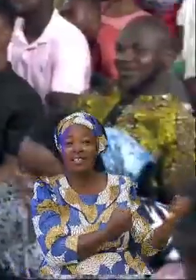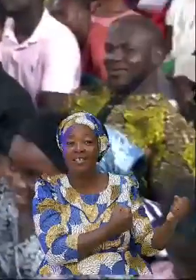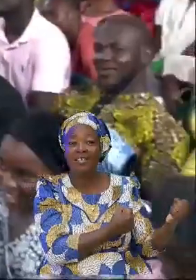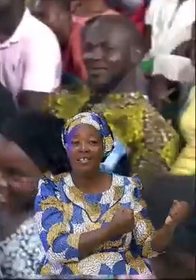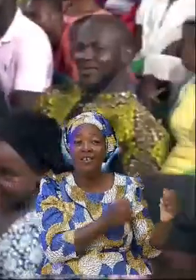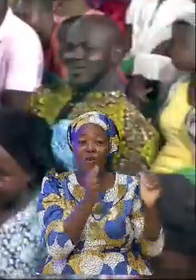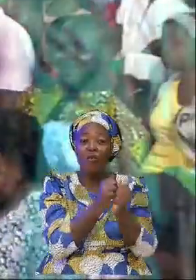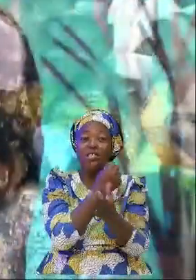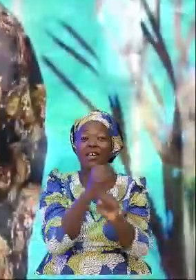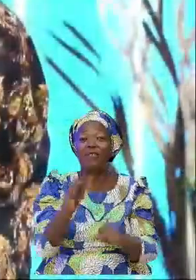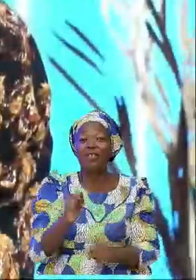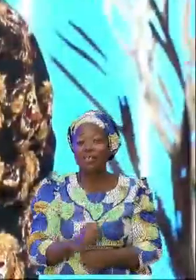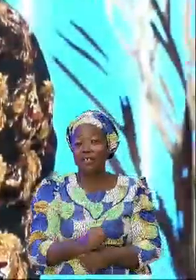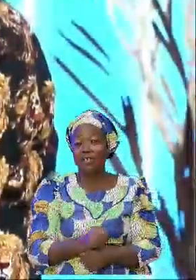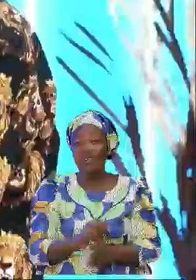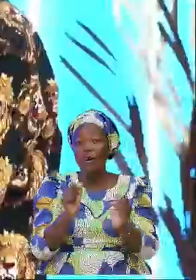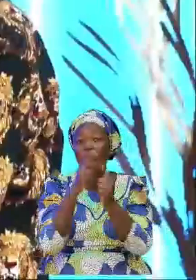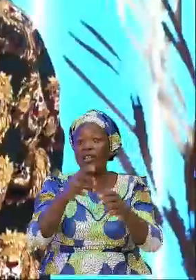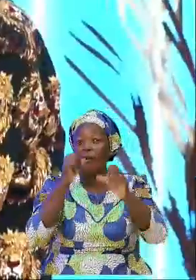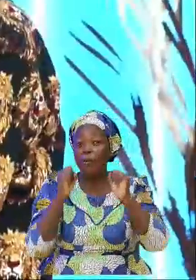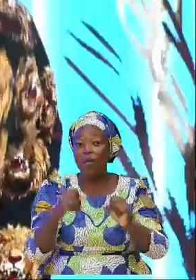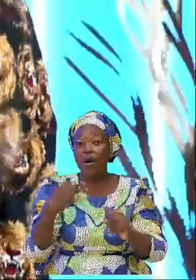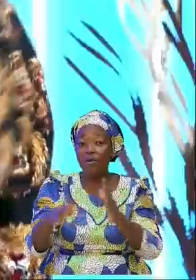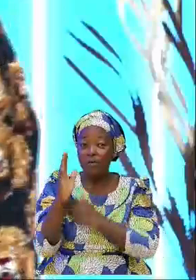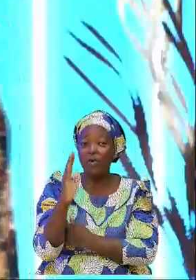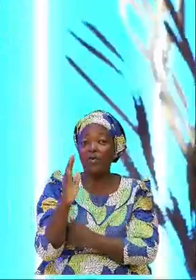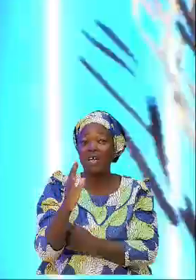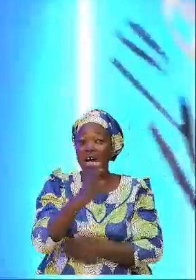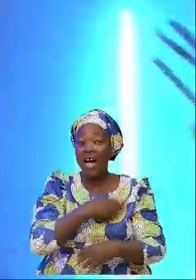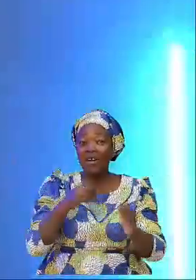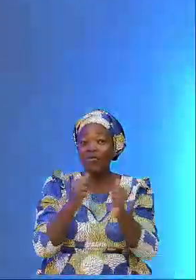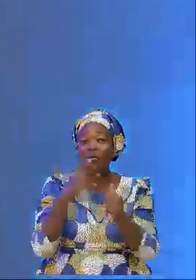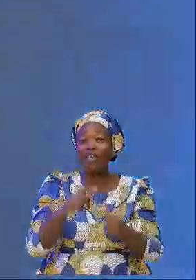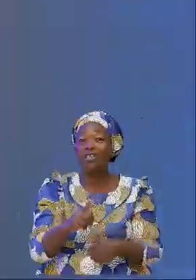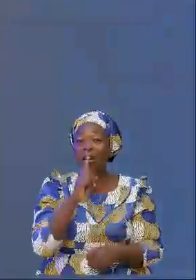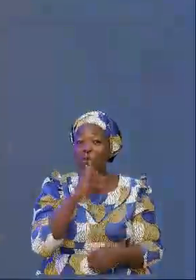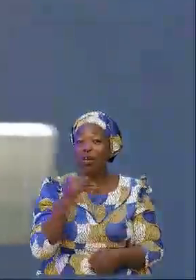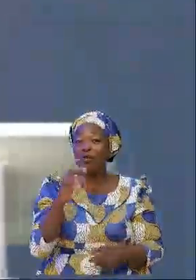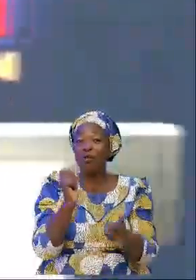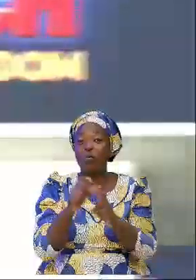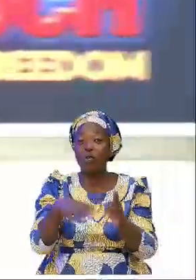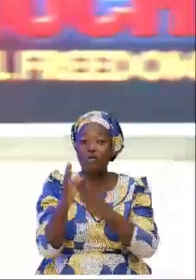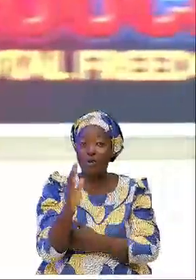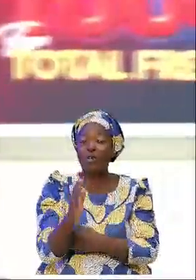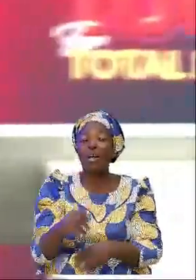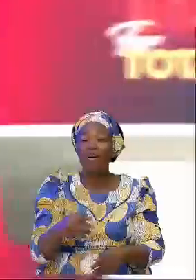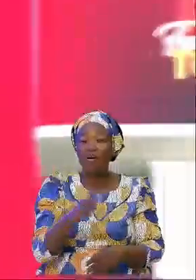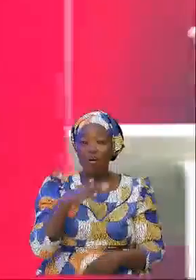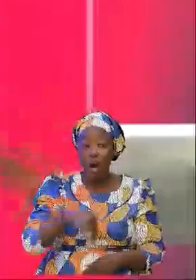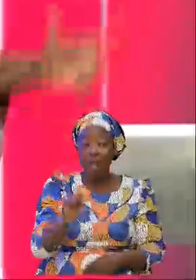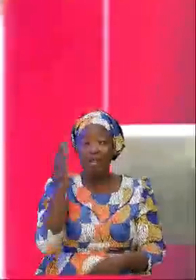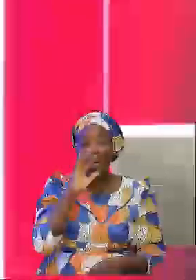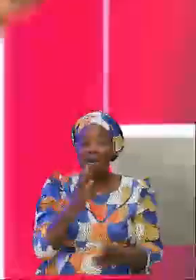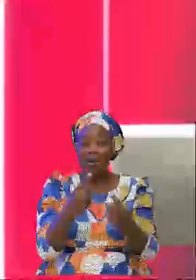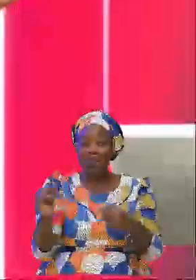good fight of faith. With salvation. With the power of God. And with